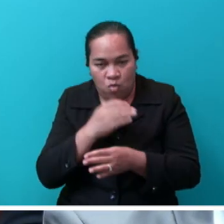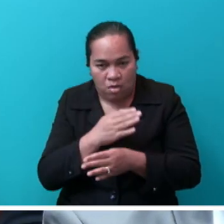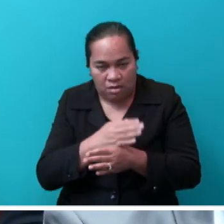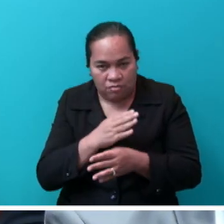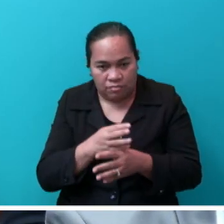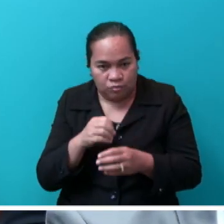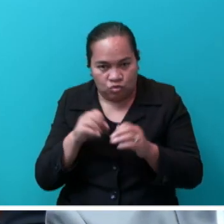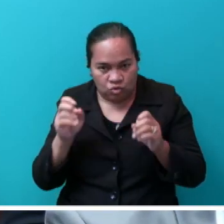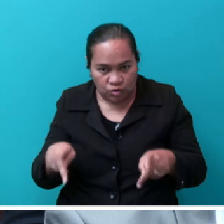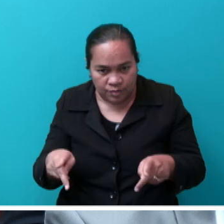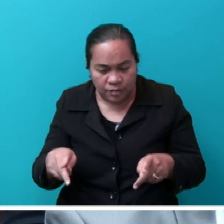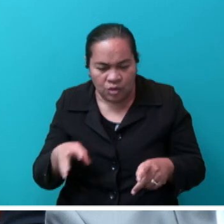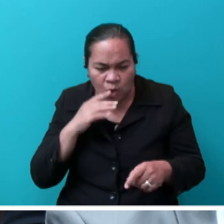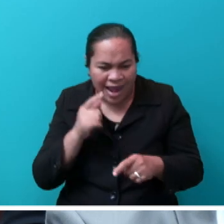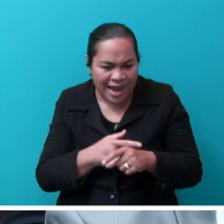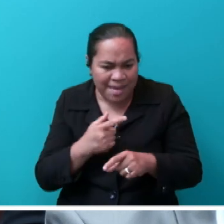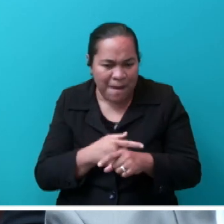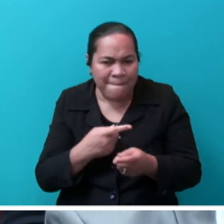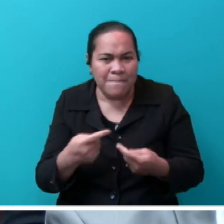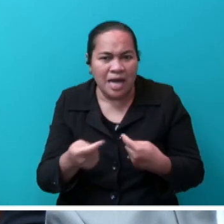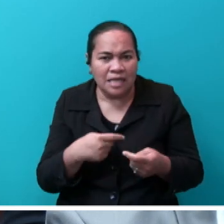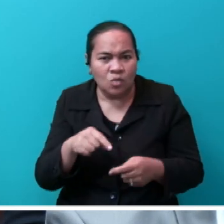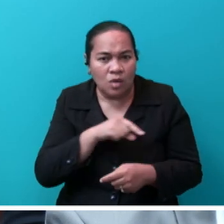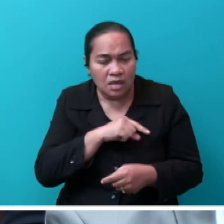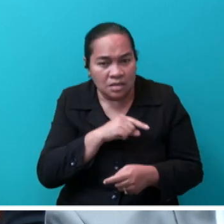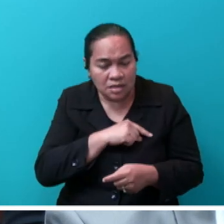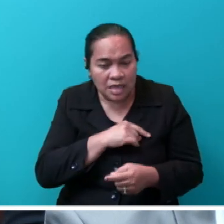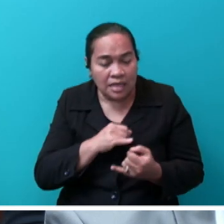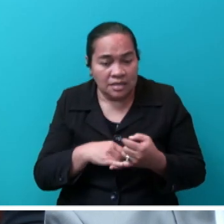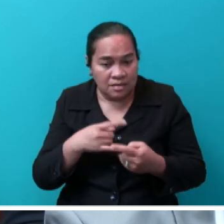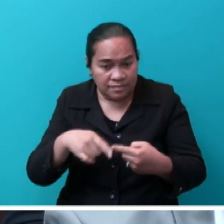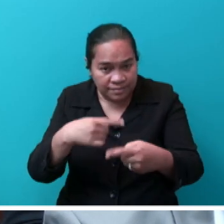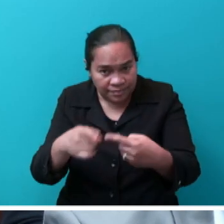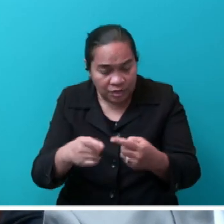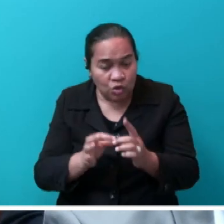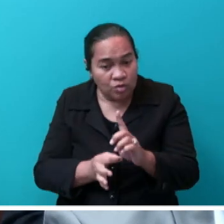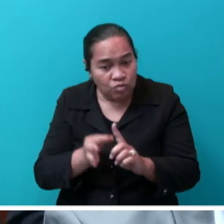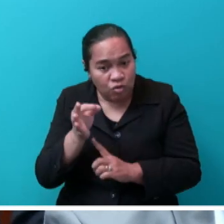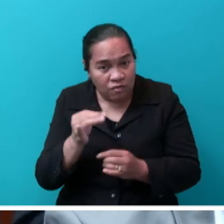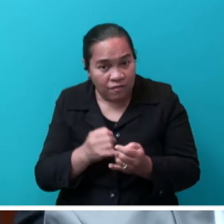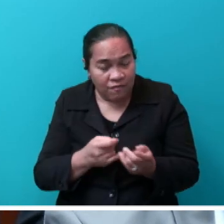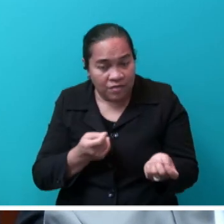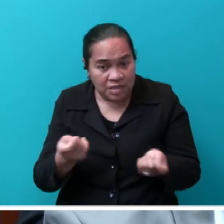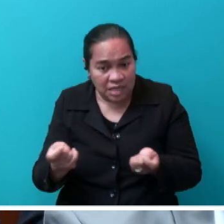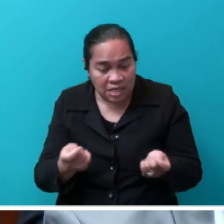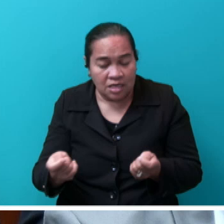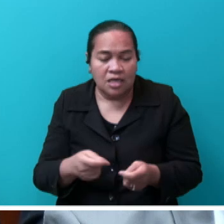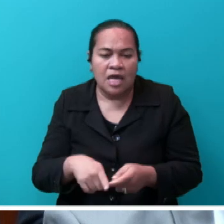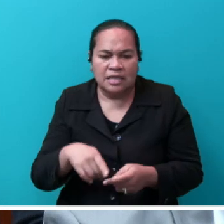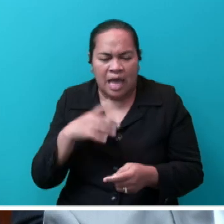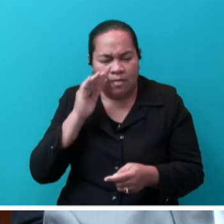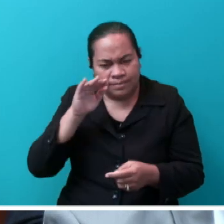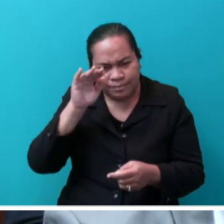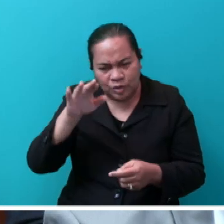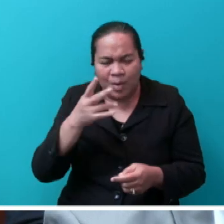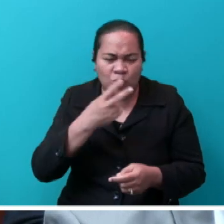infrastructure, labor market quality, and sustainability and improve visa facilitation, there are projections of a $29